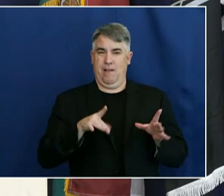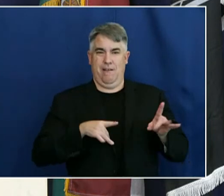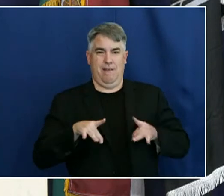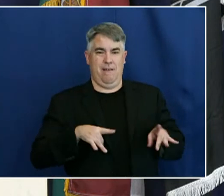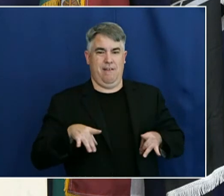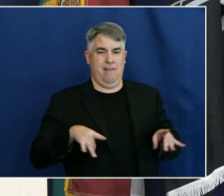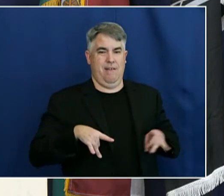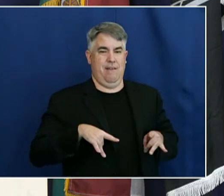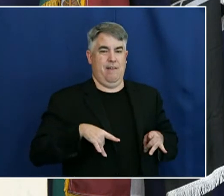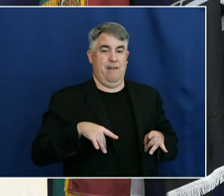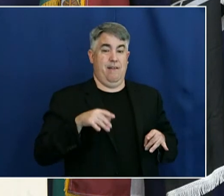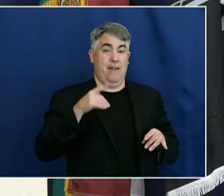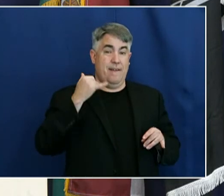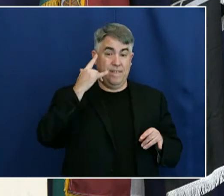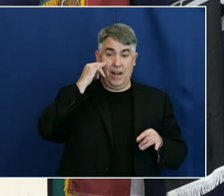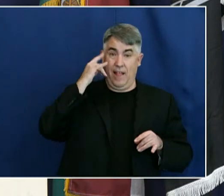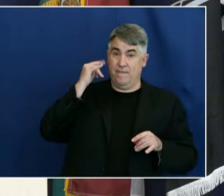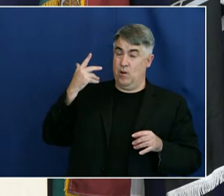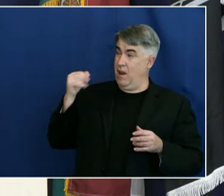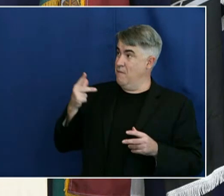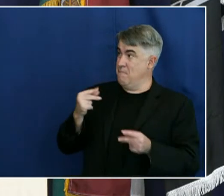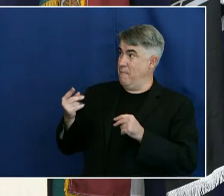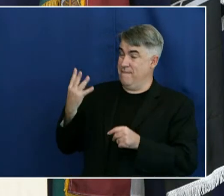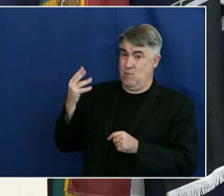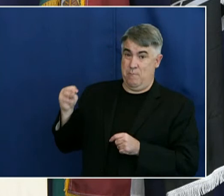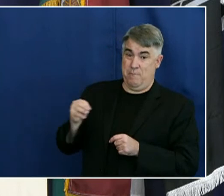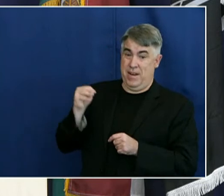statewide we get to 4 million vaccines in that quartile.